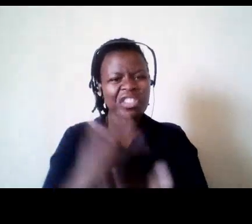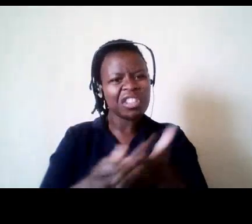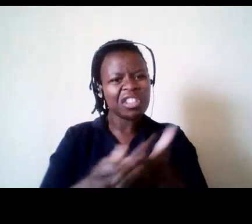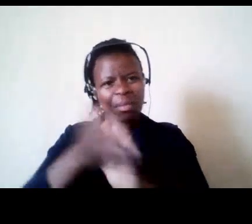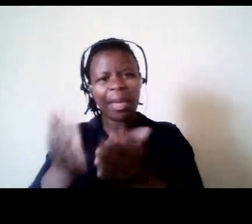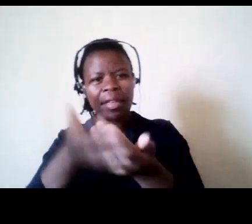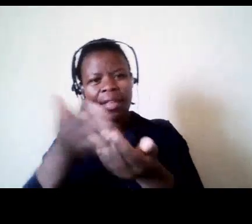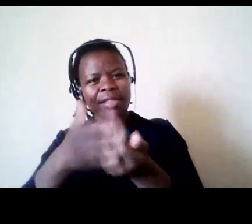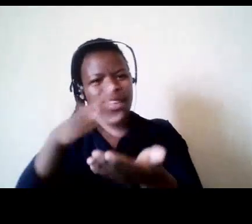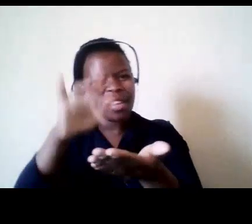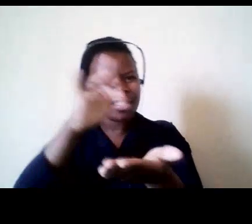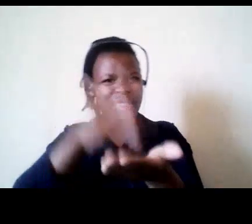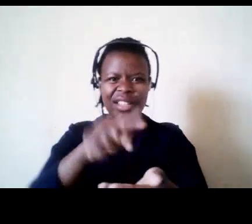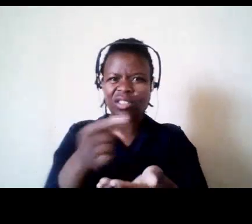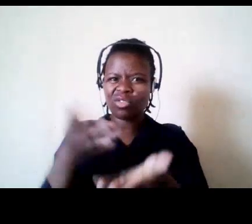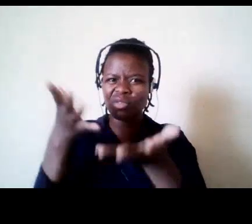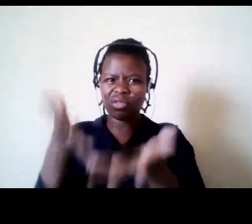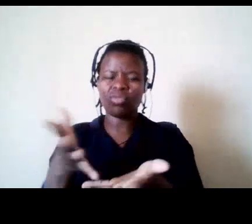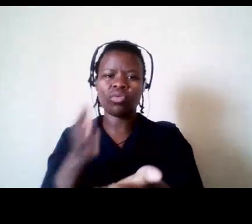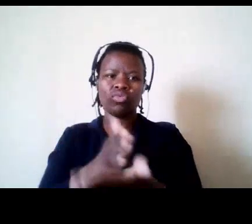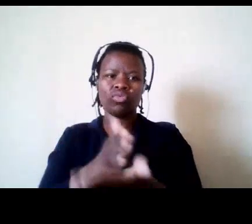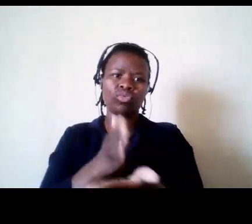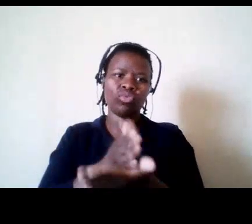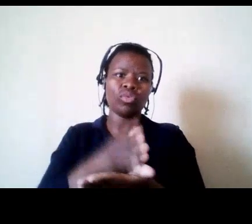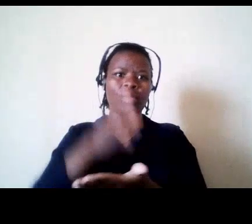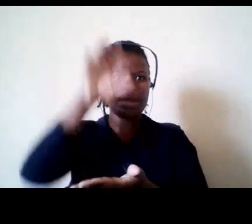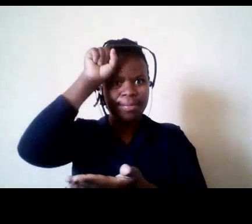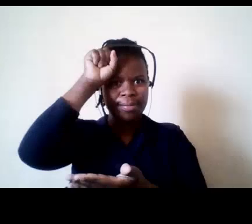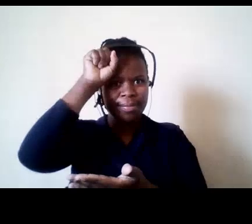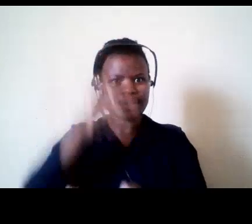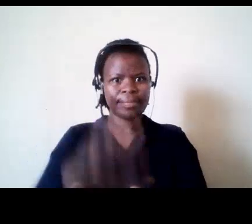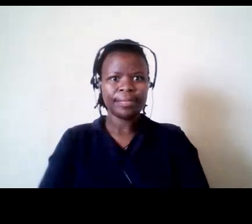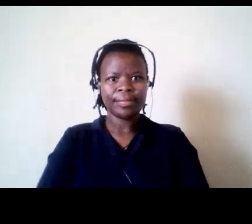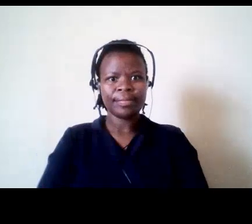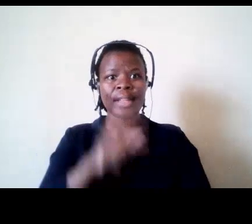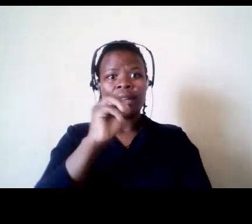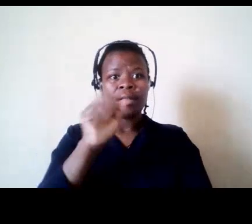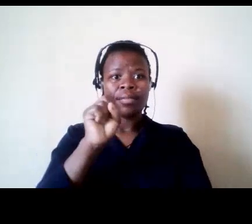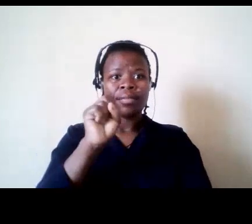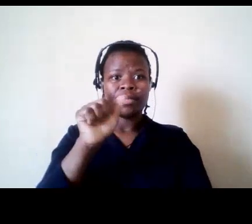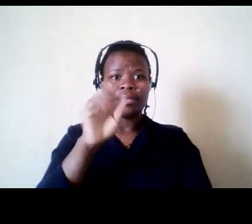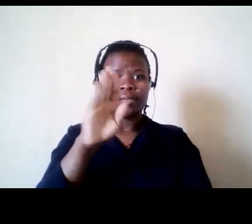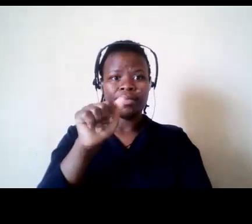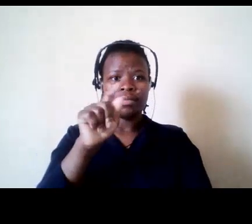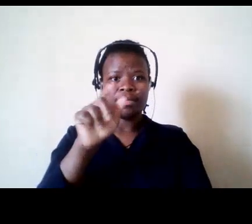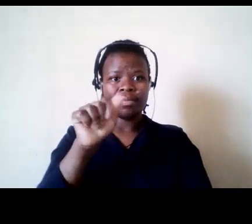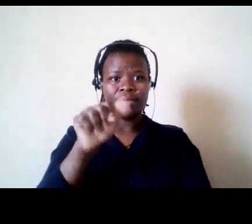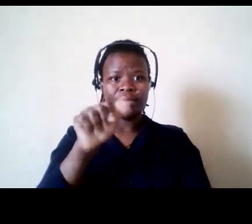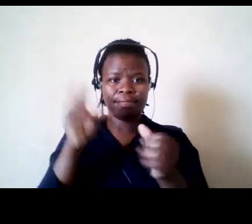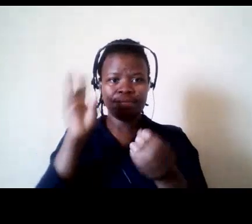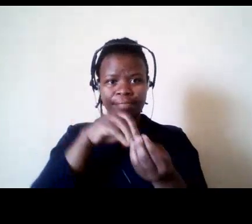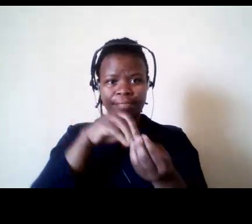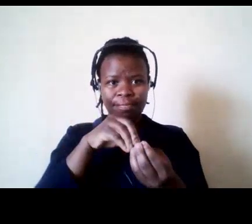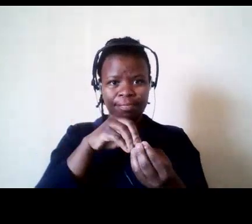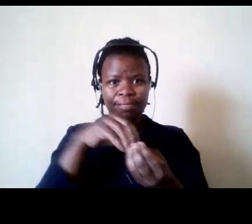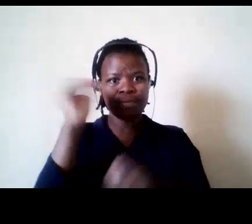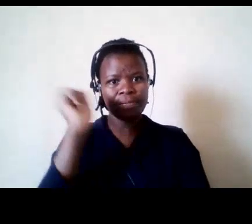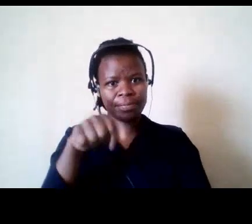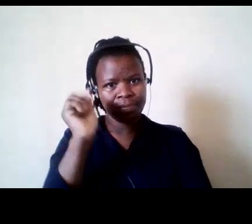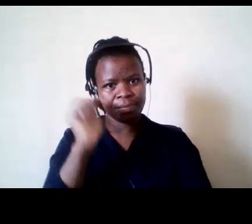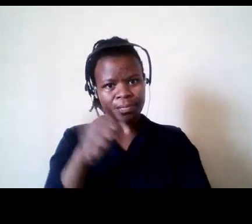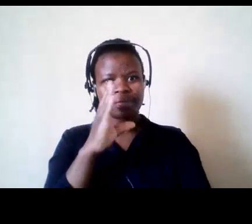and things like that. Yeah, so just keep that in mind. You want to add more, Ms. Butter? Go ahead. Yes, Dr. Gige, I think you just said it on